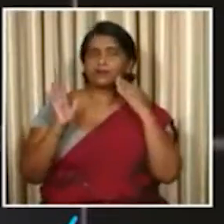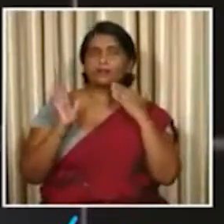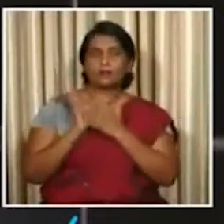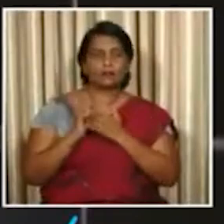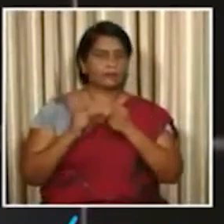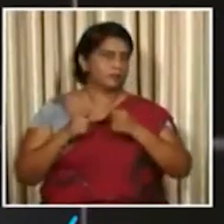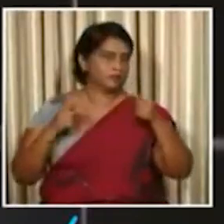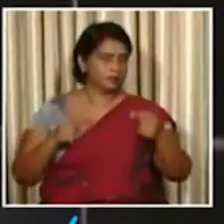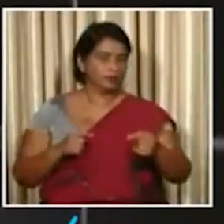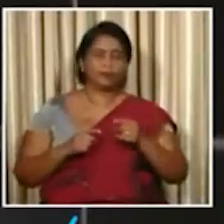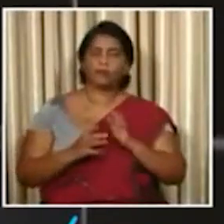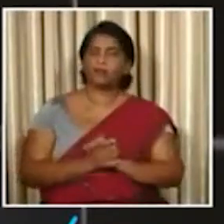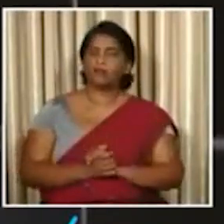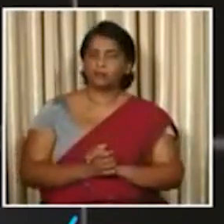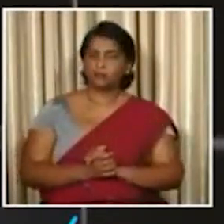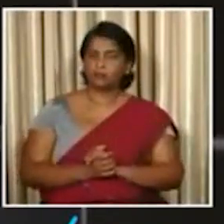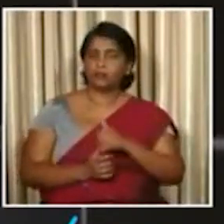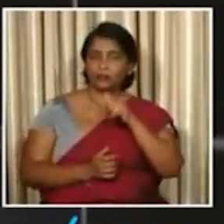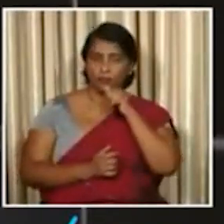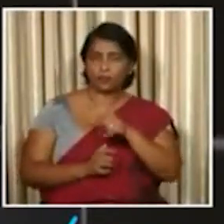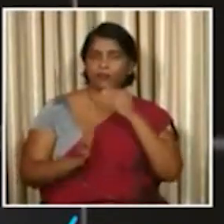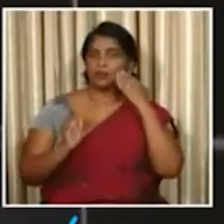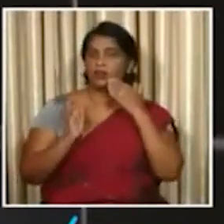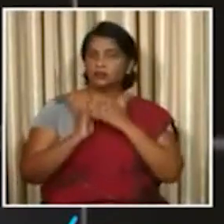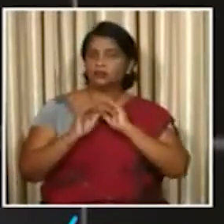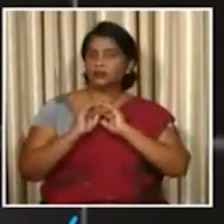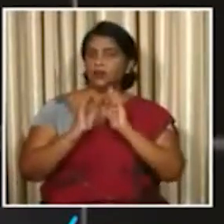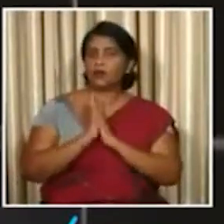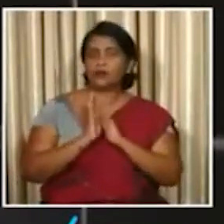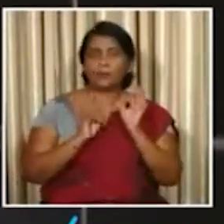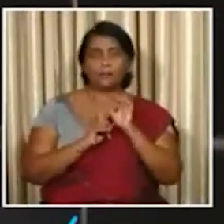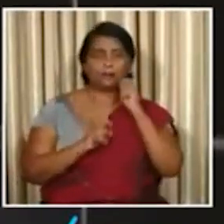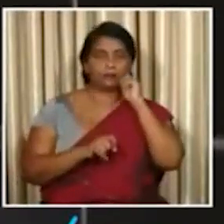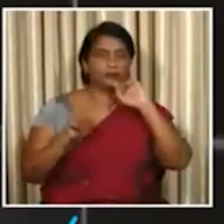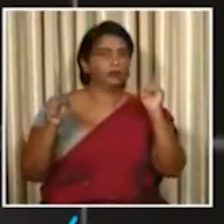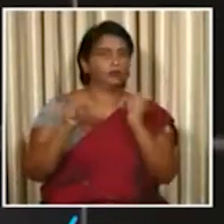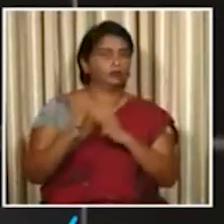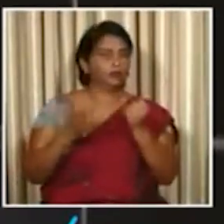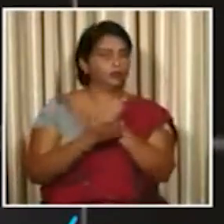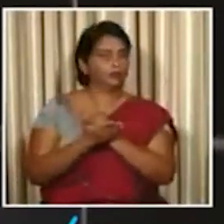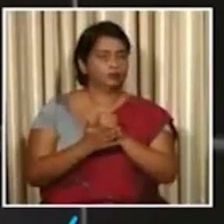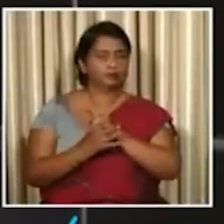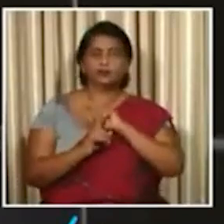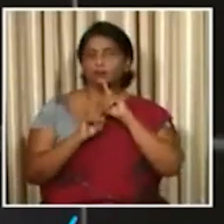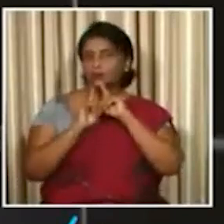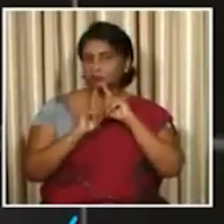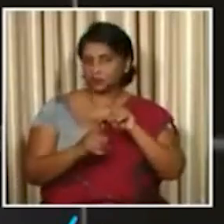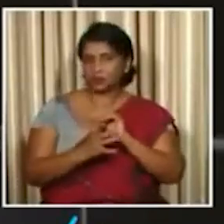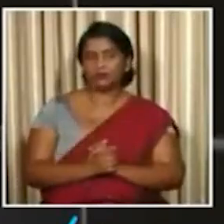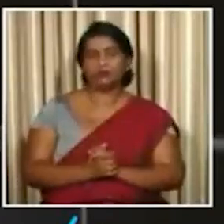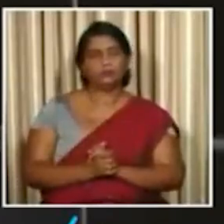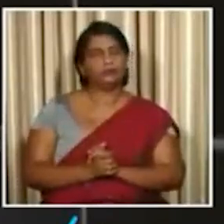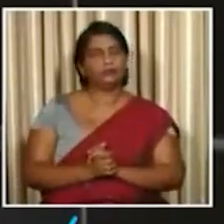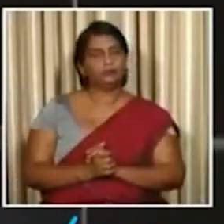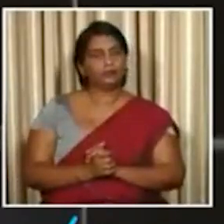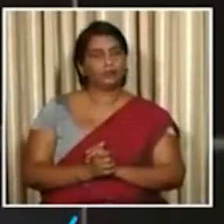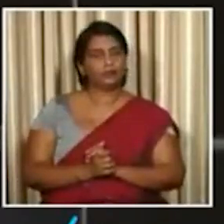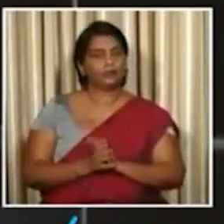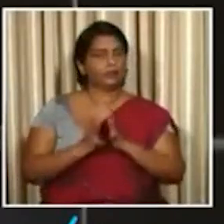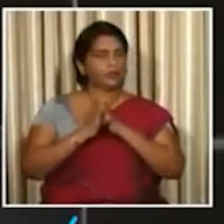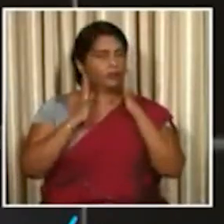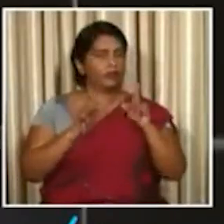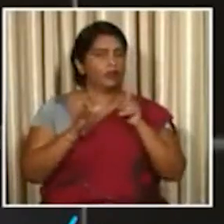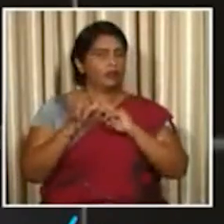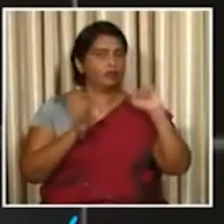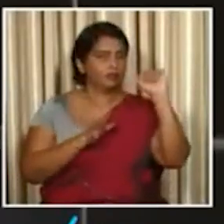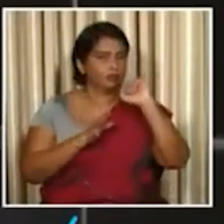describes as genocide against Palestinians. Many Asian and African countries have taken similar or more courageous stands.